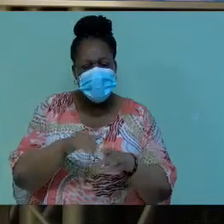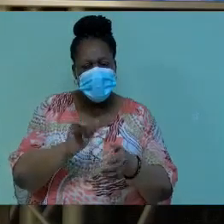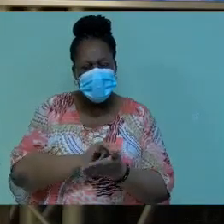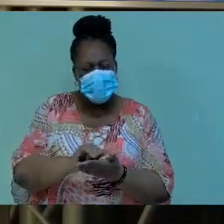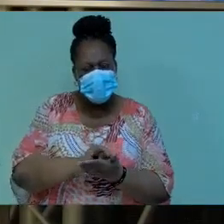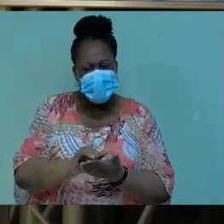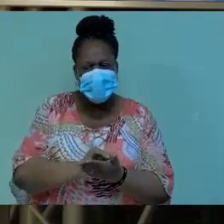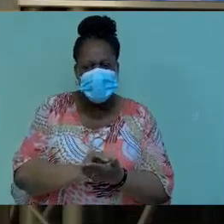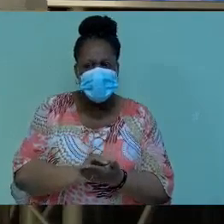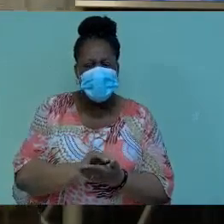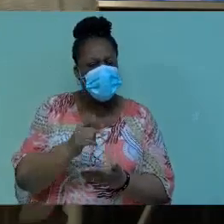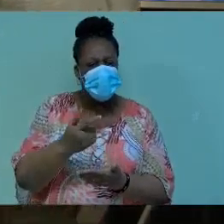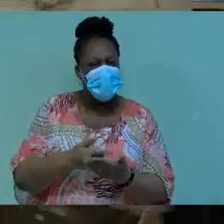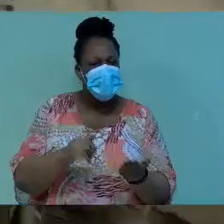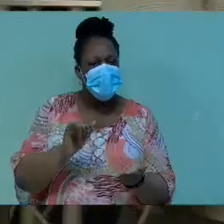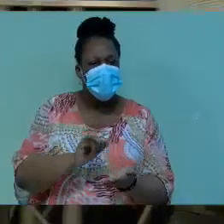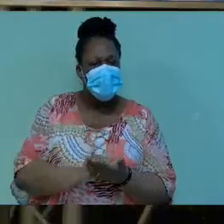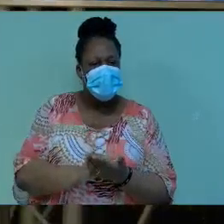Wilkinson.